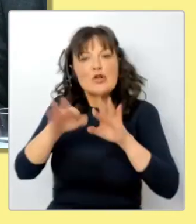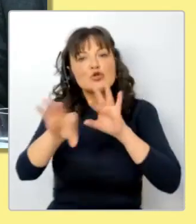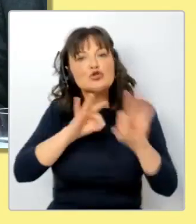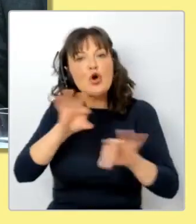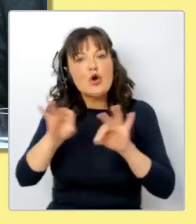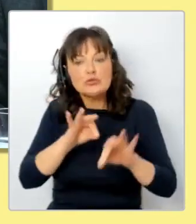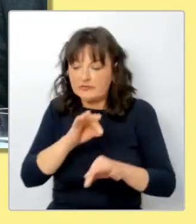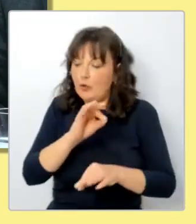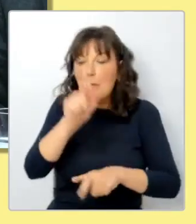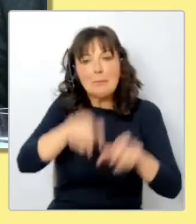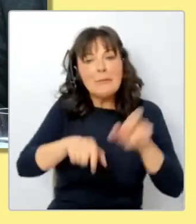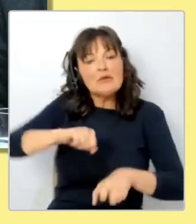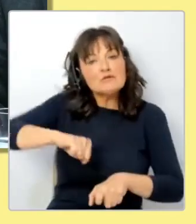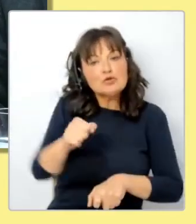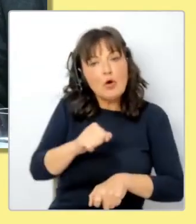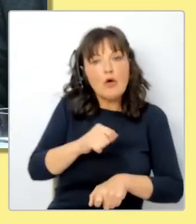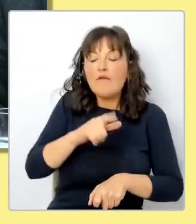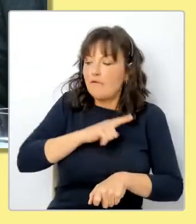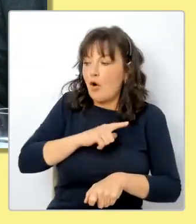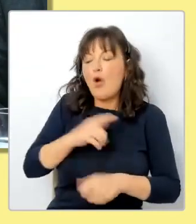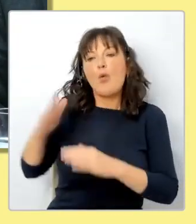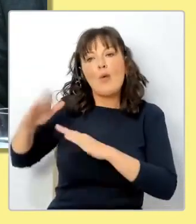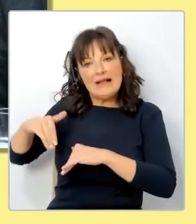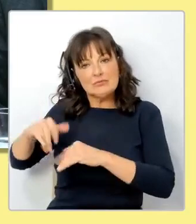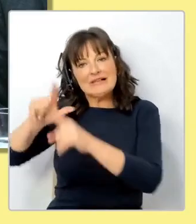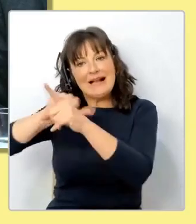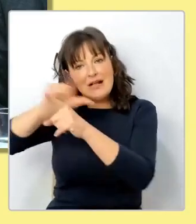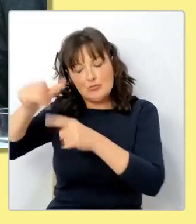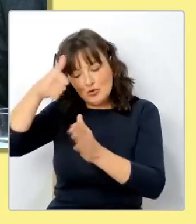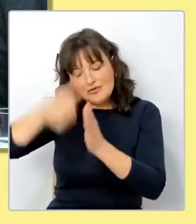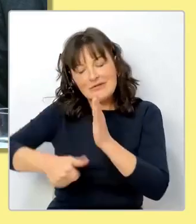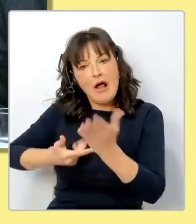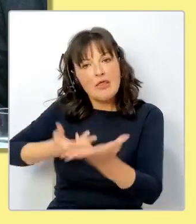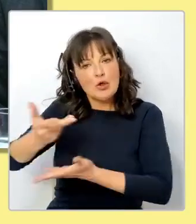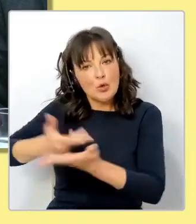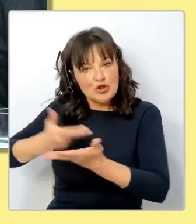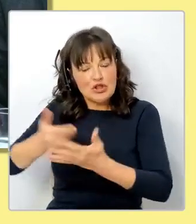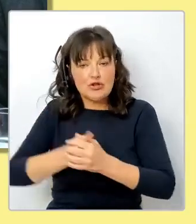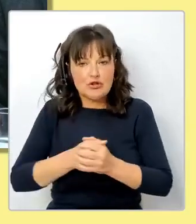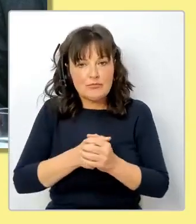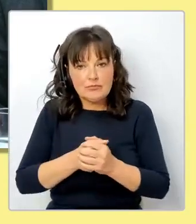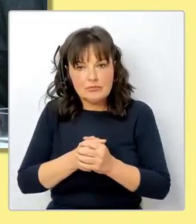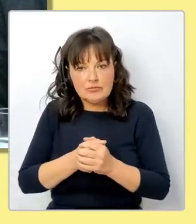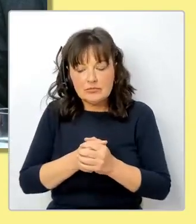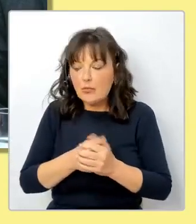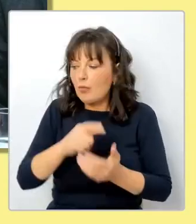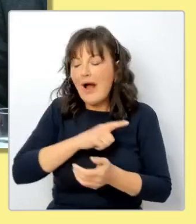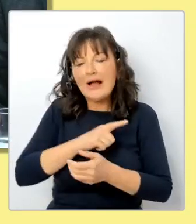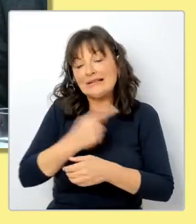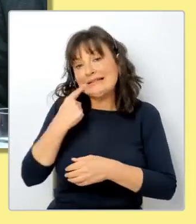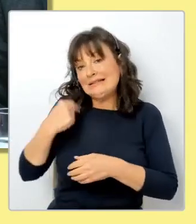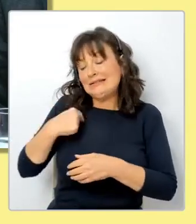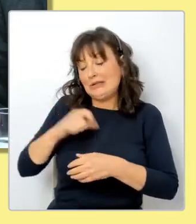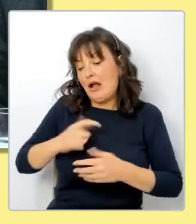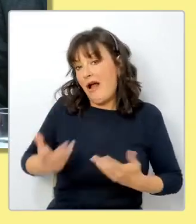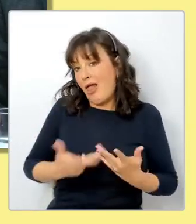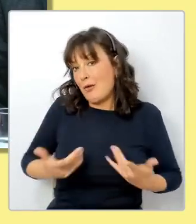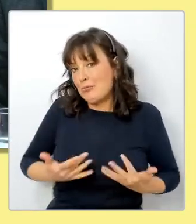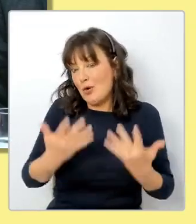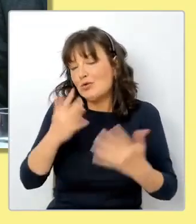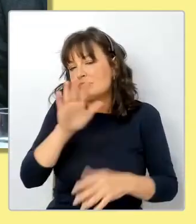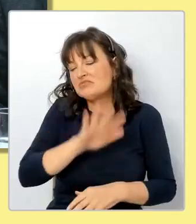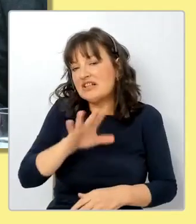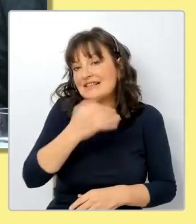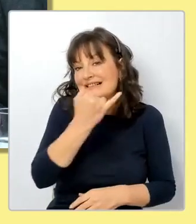Westminster and Edinburgh to begin those negotiations. So there was another poll out yesterday, and it said that 69% of